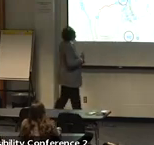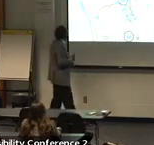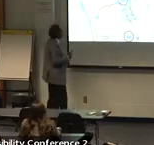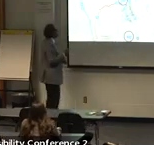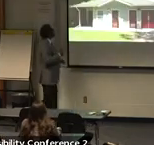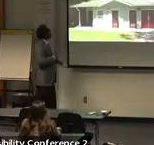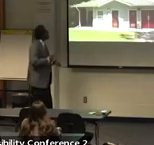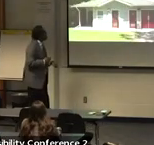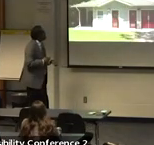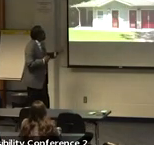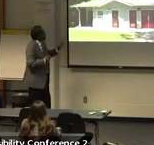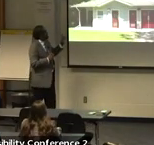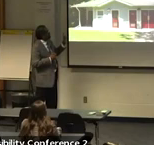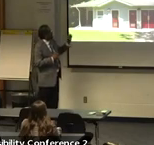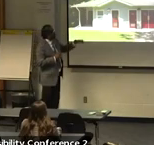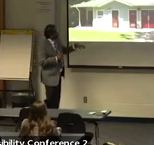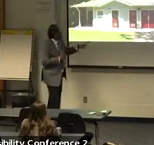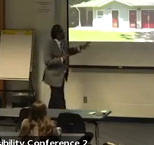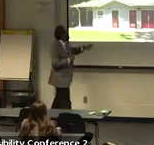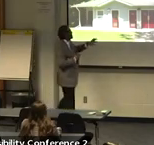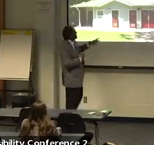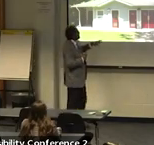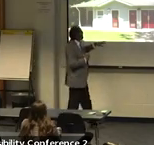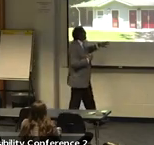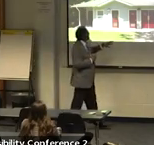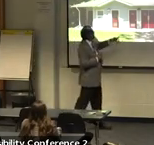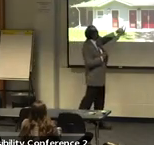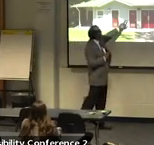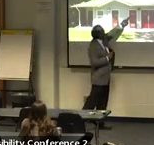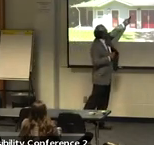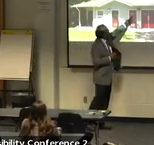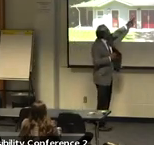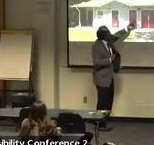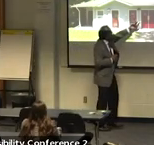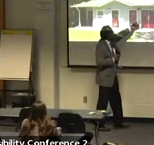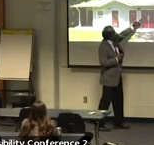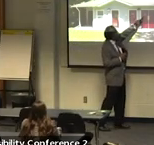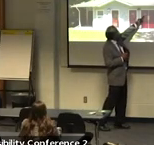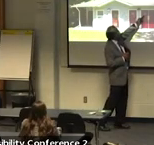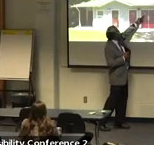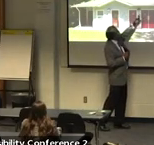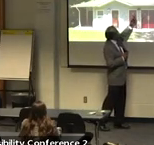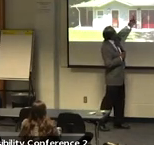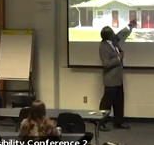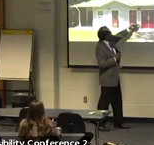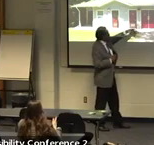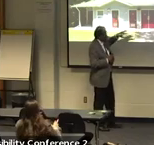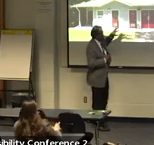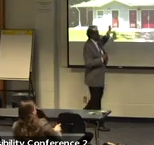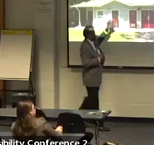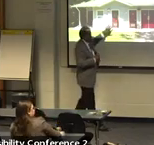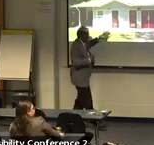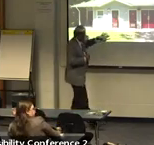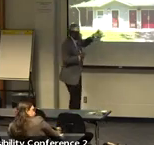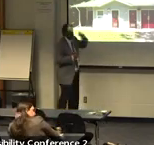accessible bathroom there, but it appears that it says staff only. I don't know if you can read that. It says staff only. I think